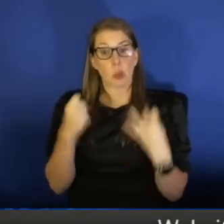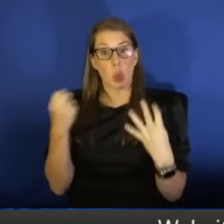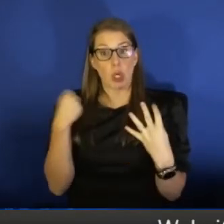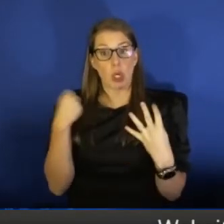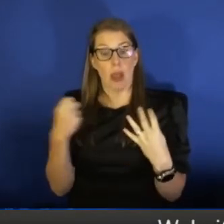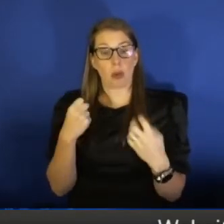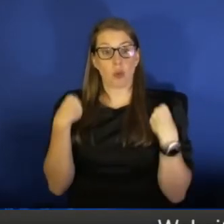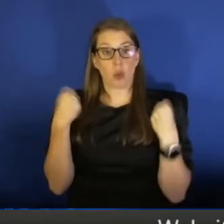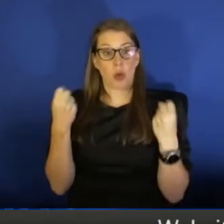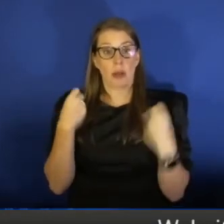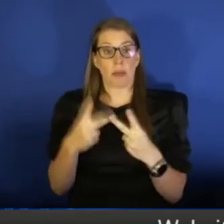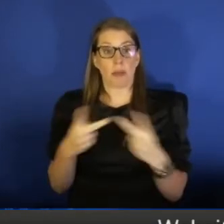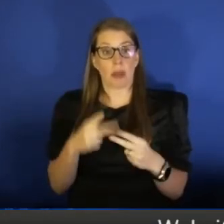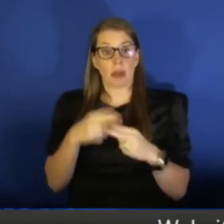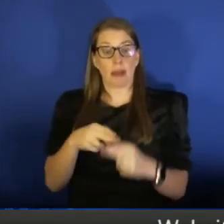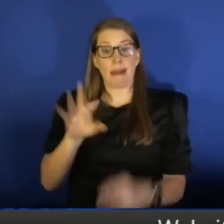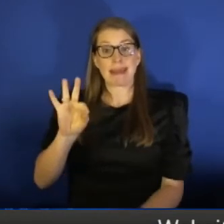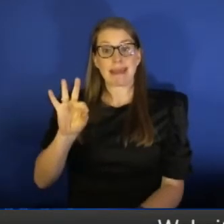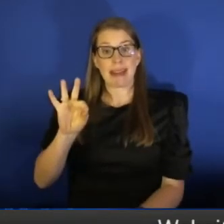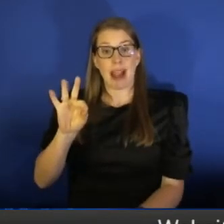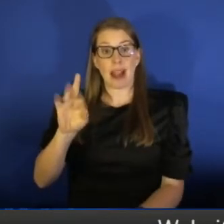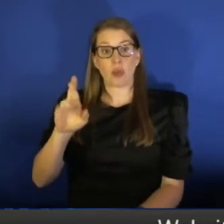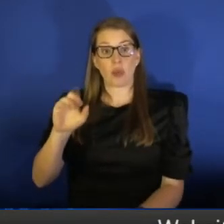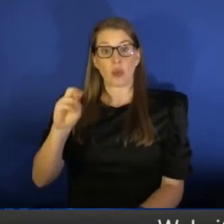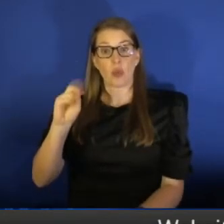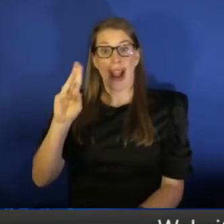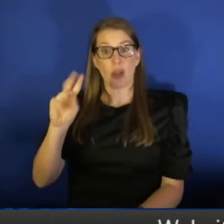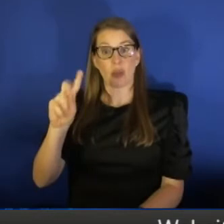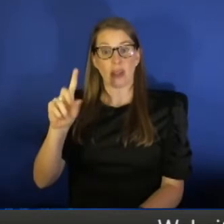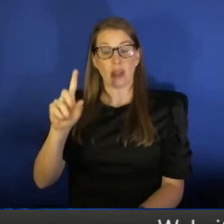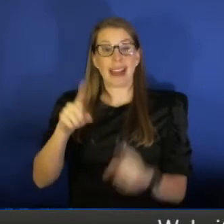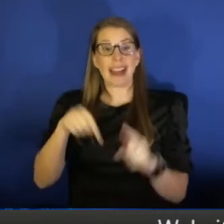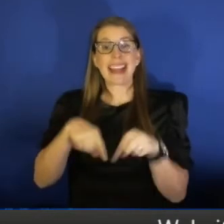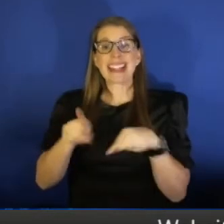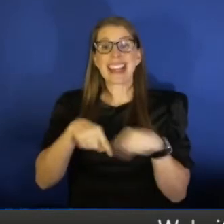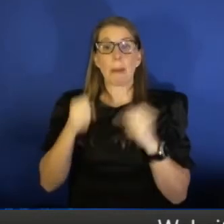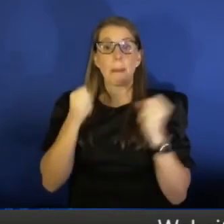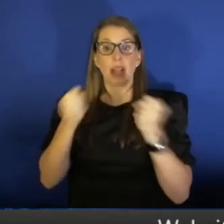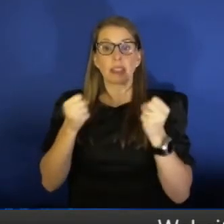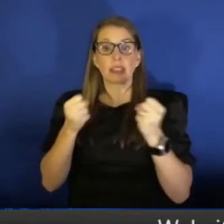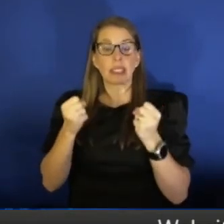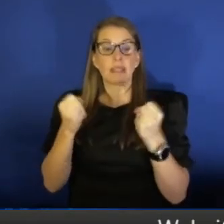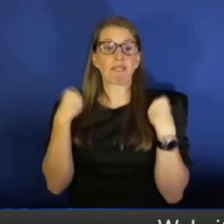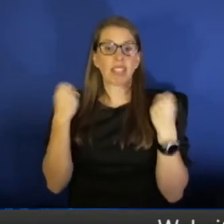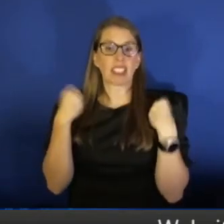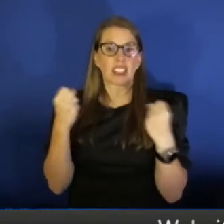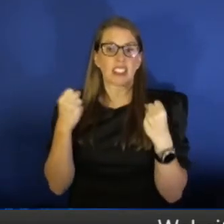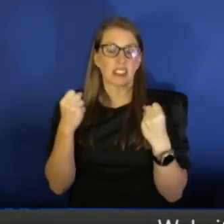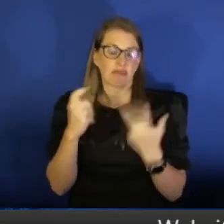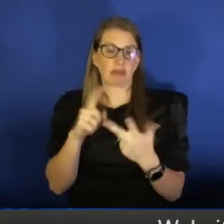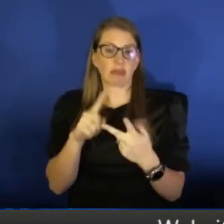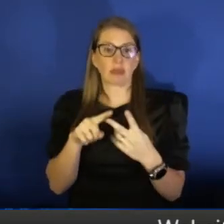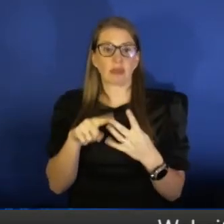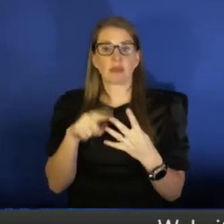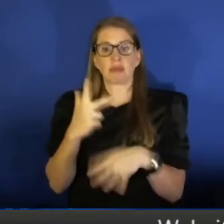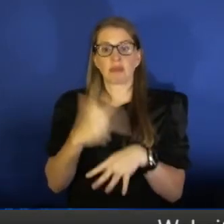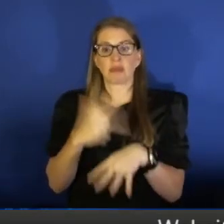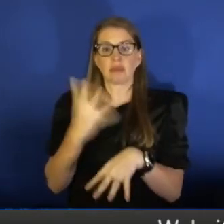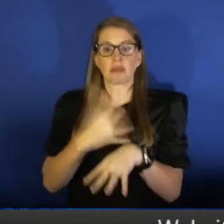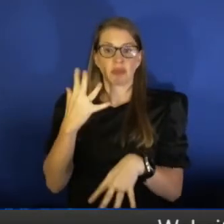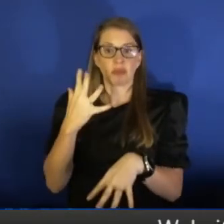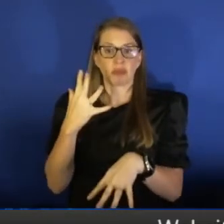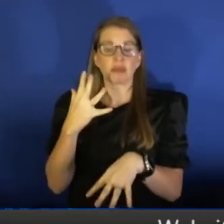place called 9 Round, which is a kickboxing fitness gym. So I work out there, 3 to 5 times a week just to stay physically